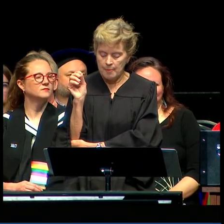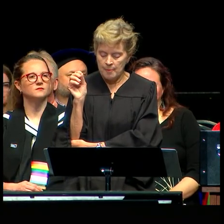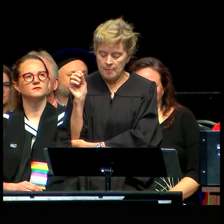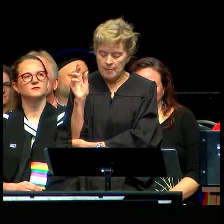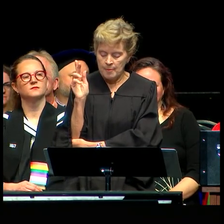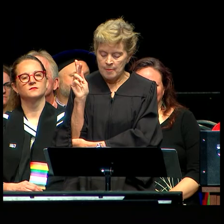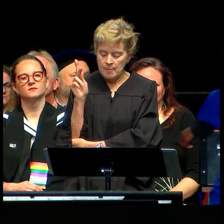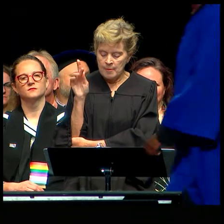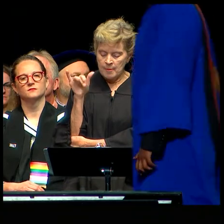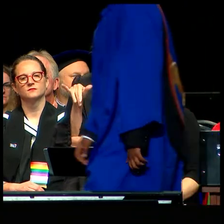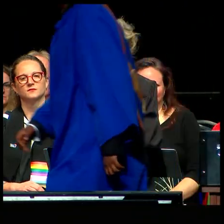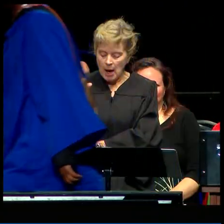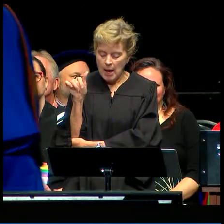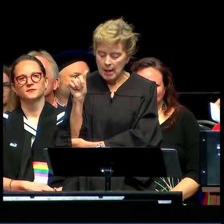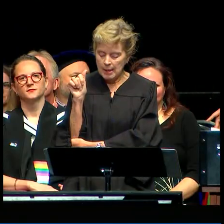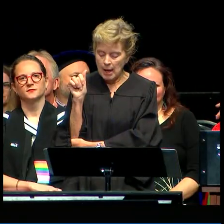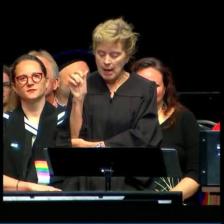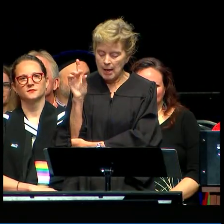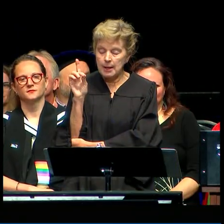Kaya DeBock.